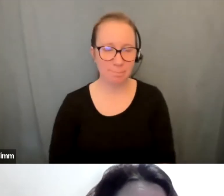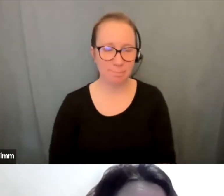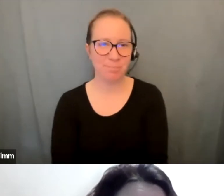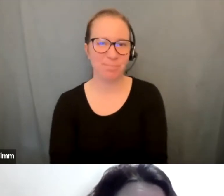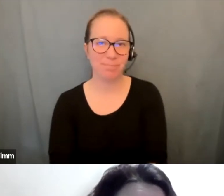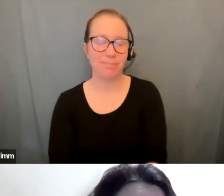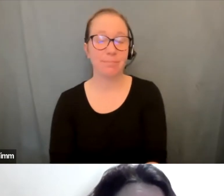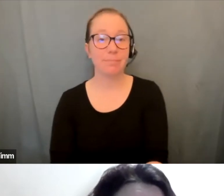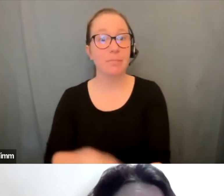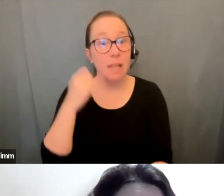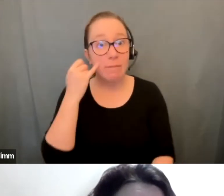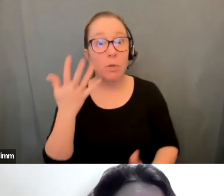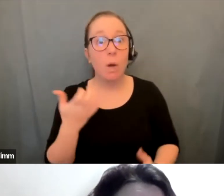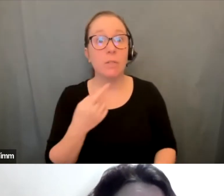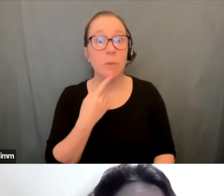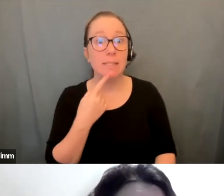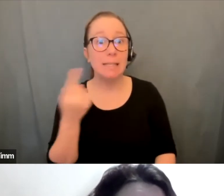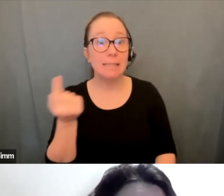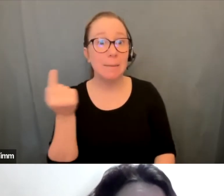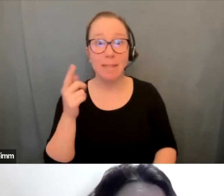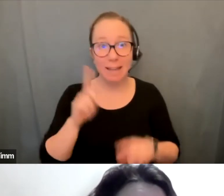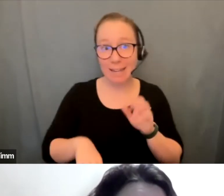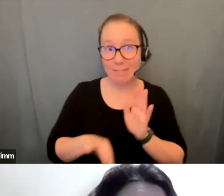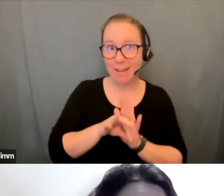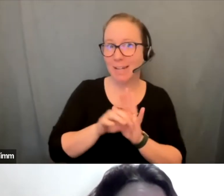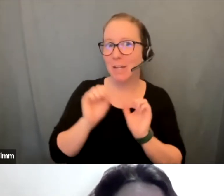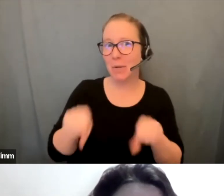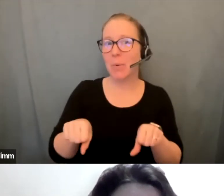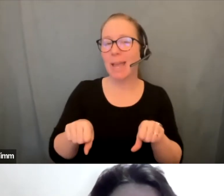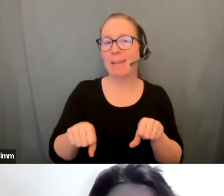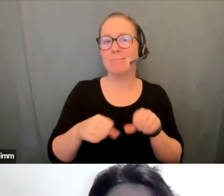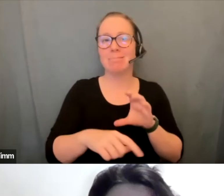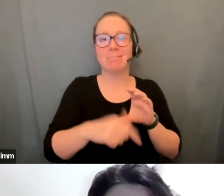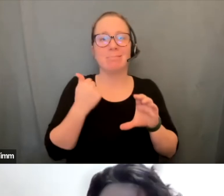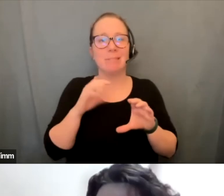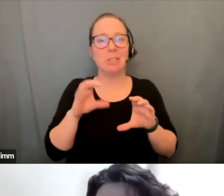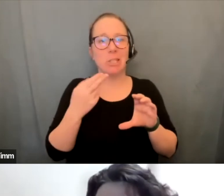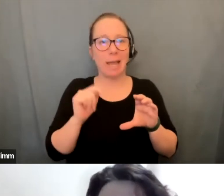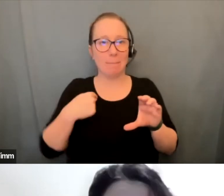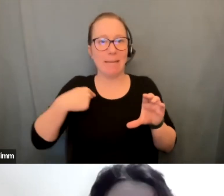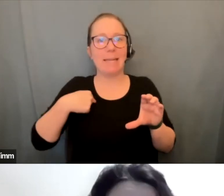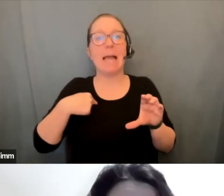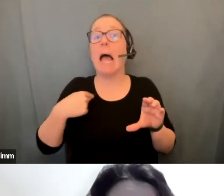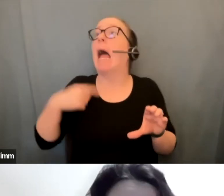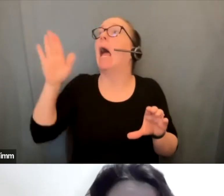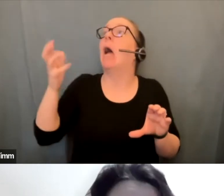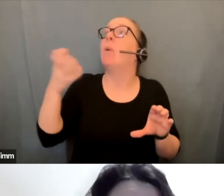And if you'd like to say something on air but can't find any of that, sending me a chat that says, I have something to say also works.